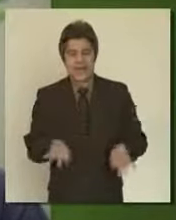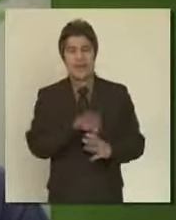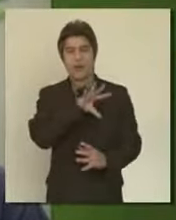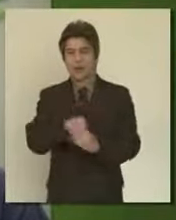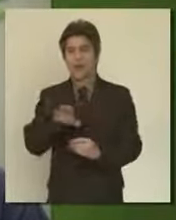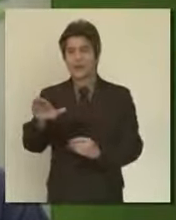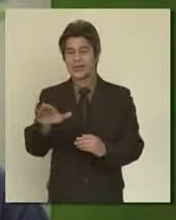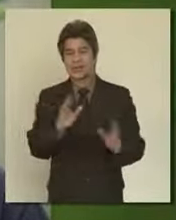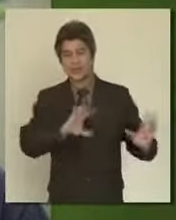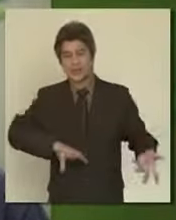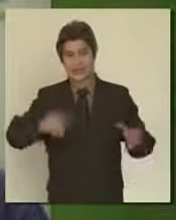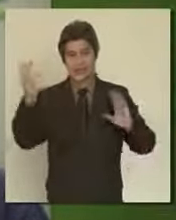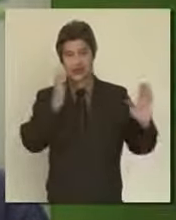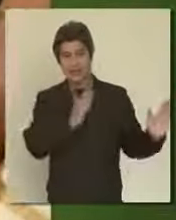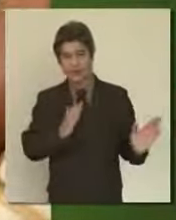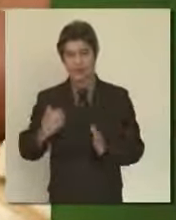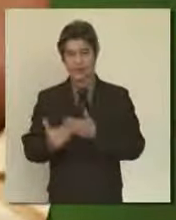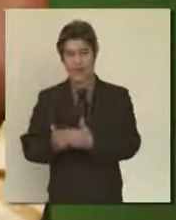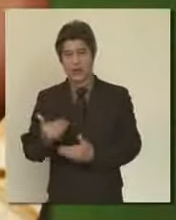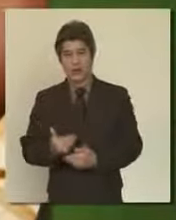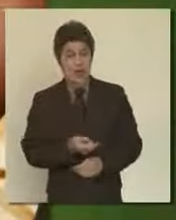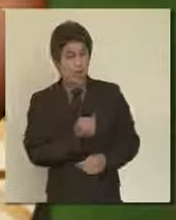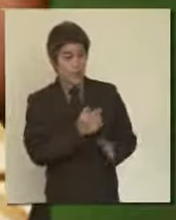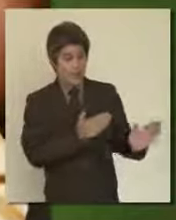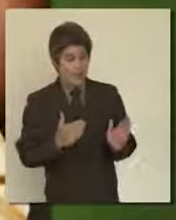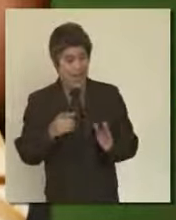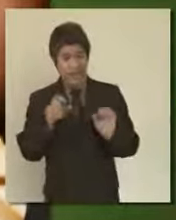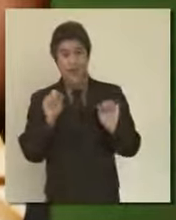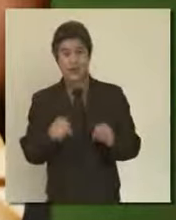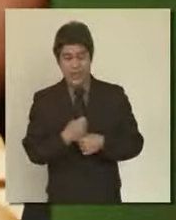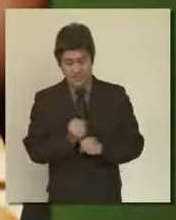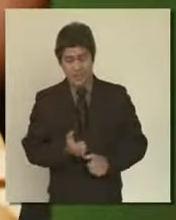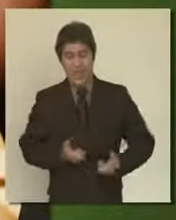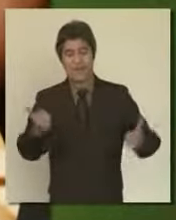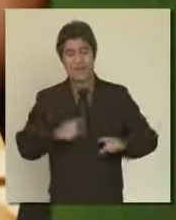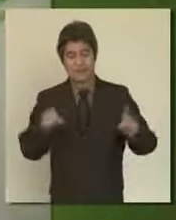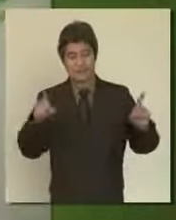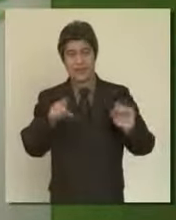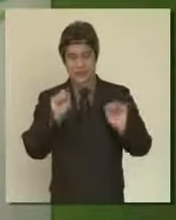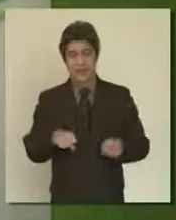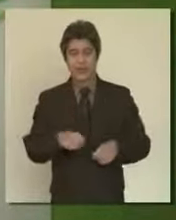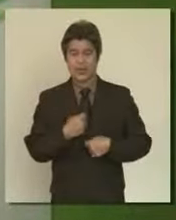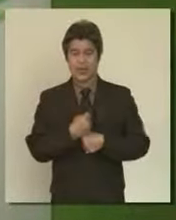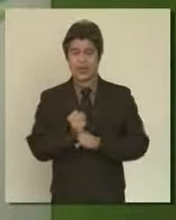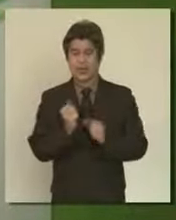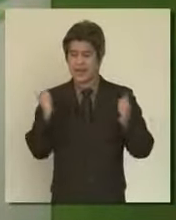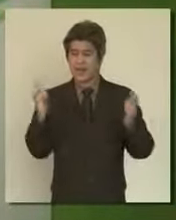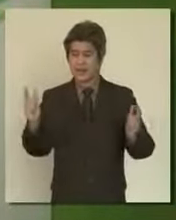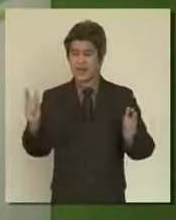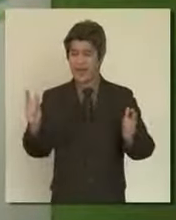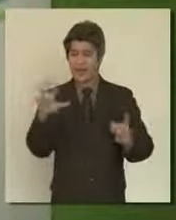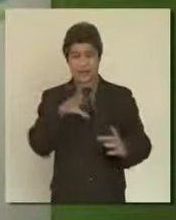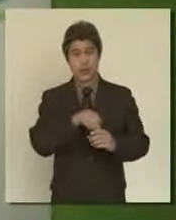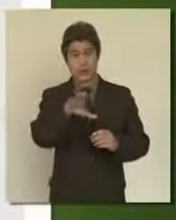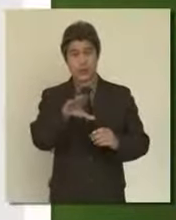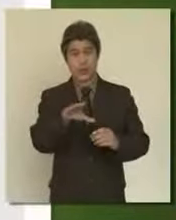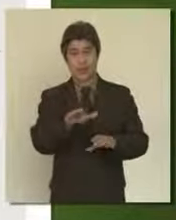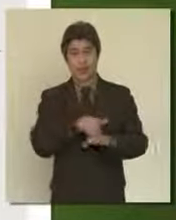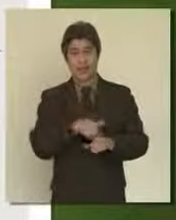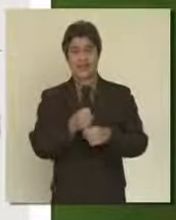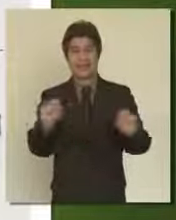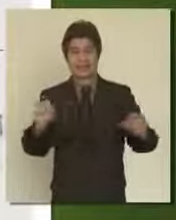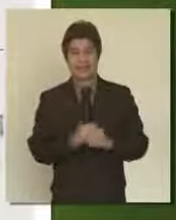part of their disaster planning process. With a little bit of planning, you can make a big difference and you can keep everybody, including your pets, safe.